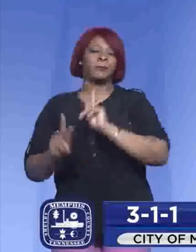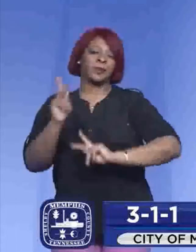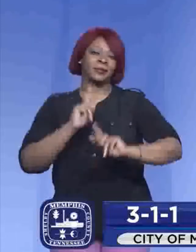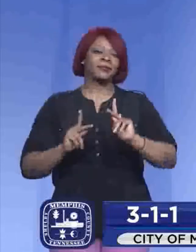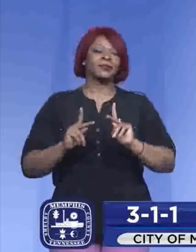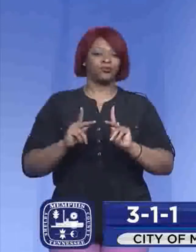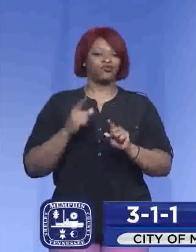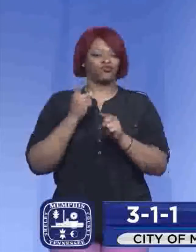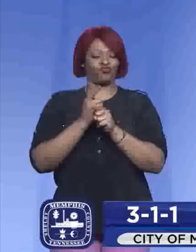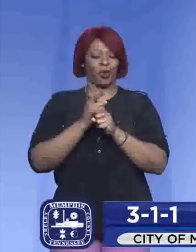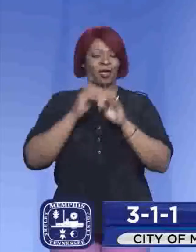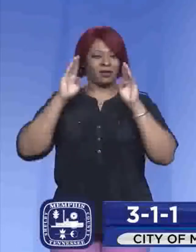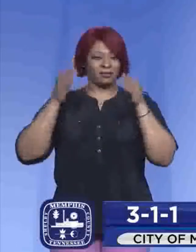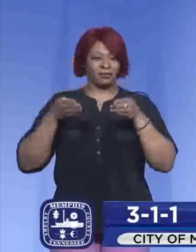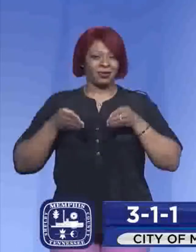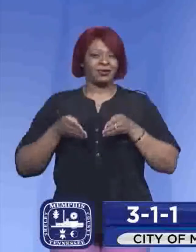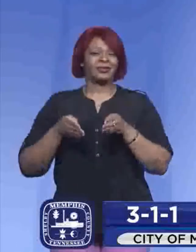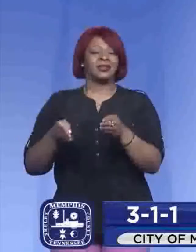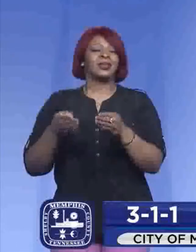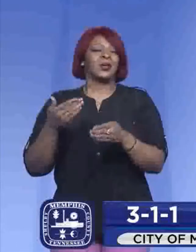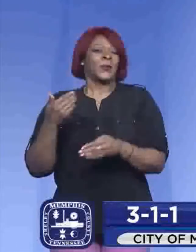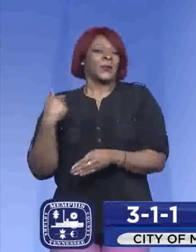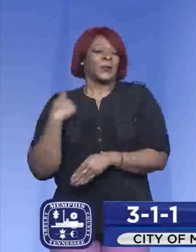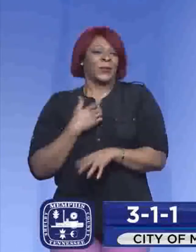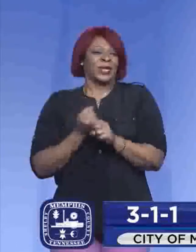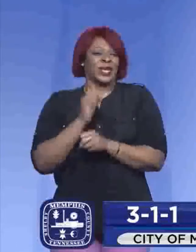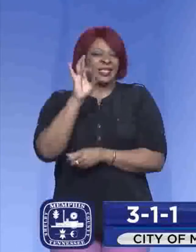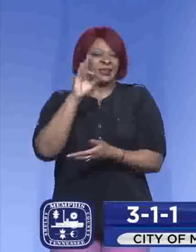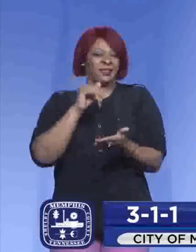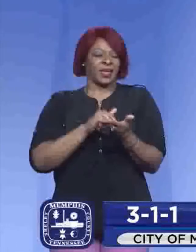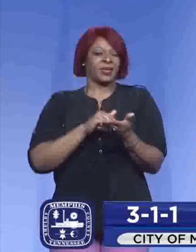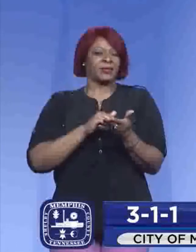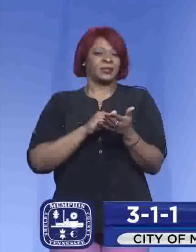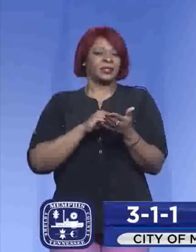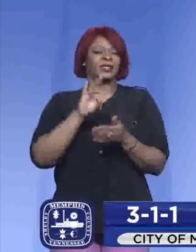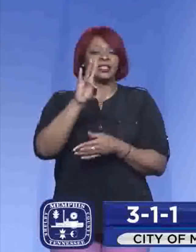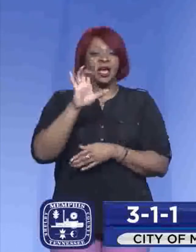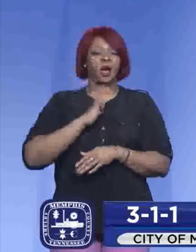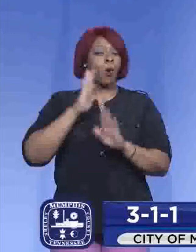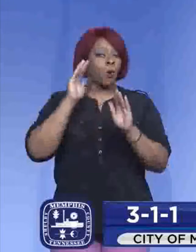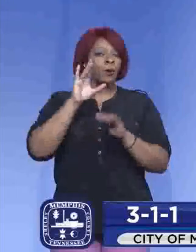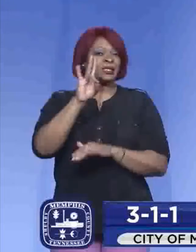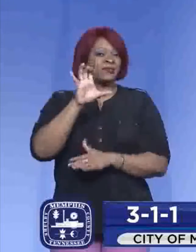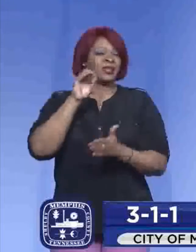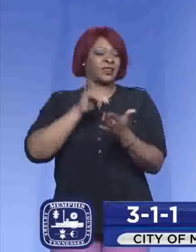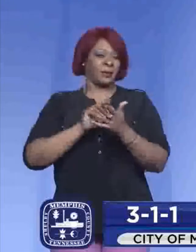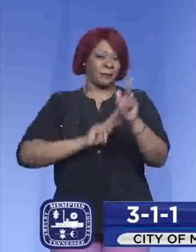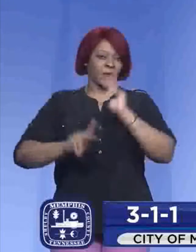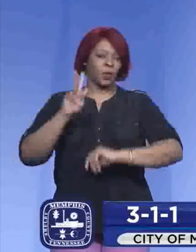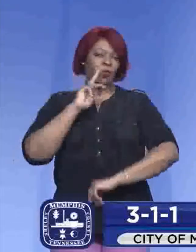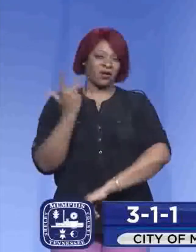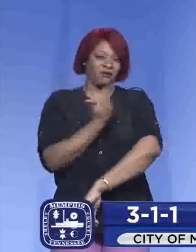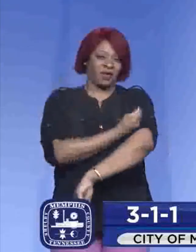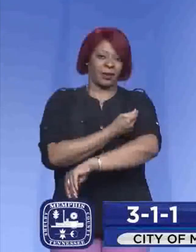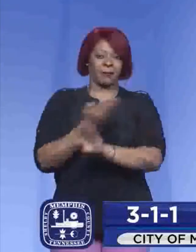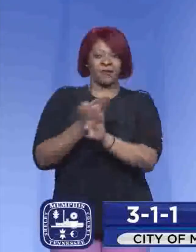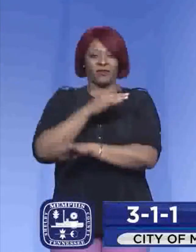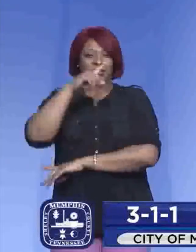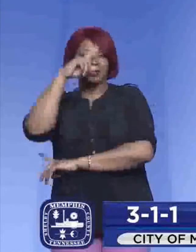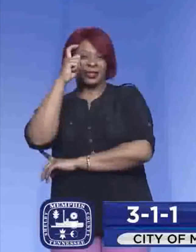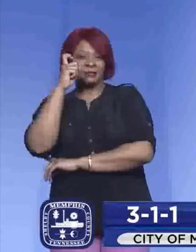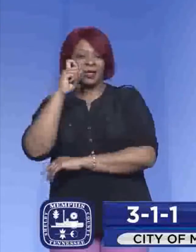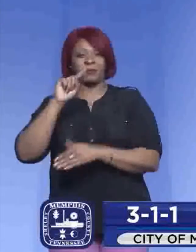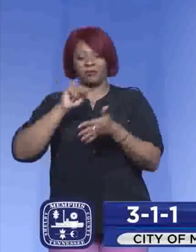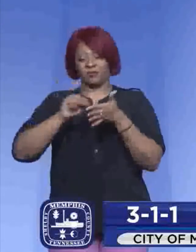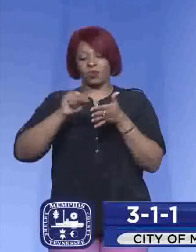direction. As you all know, we're aiming to get about 700,000 people vaccinated by this summer, by about the 1st of August, and we need to do 40